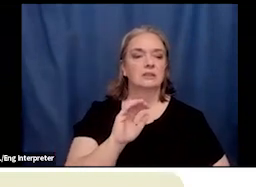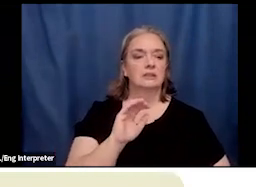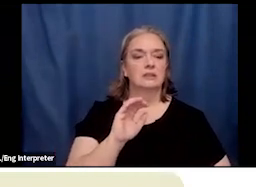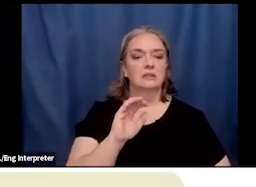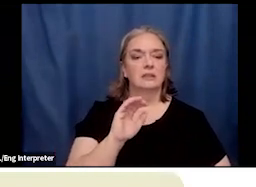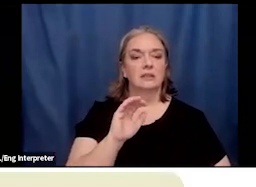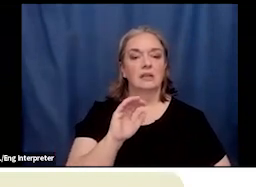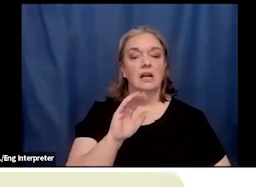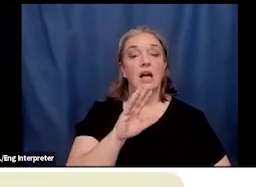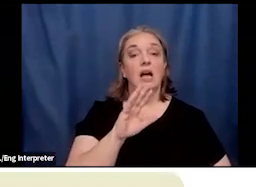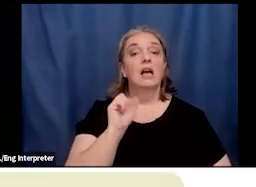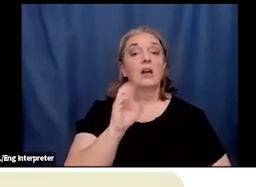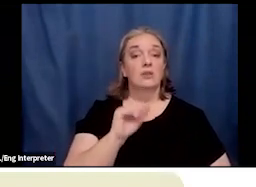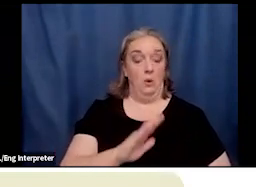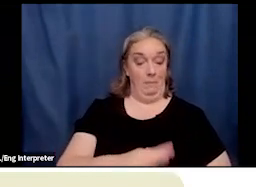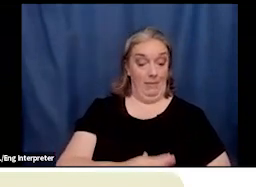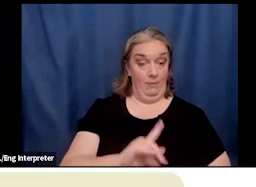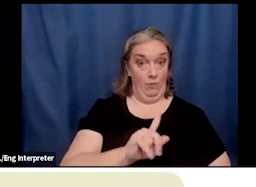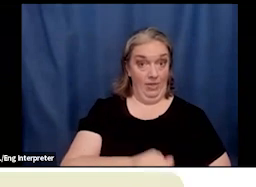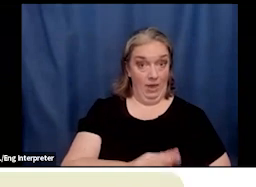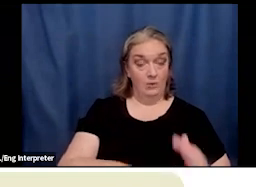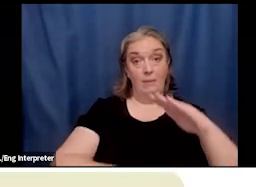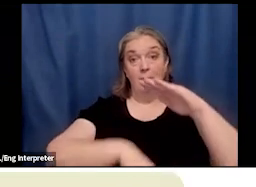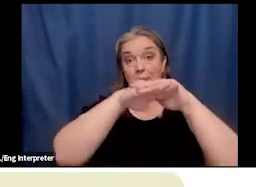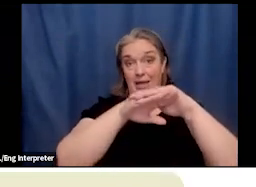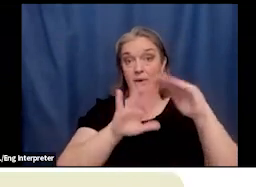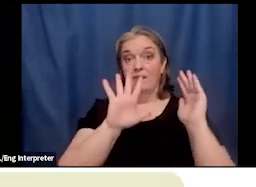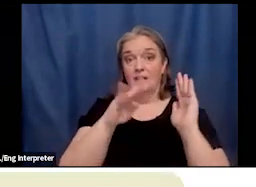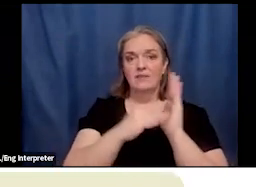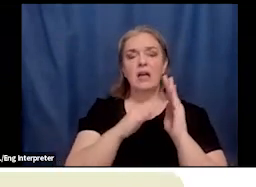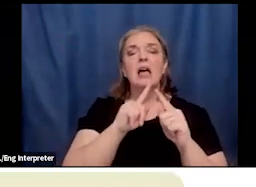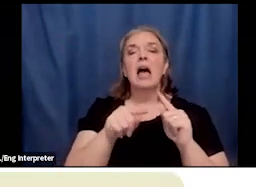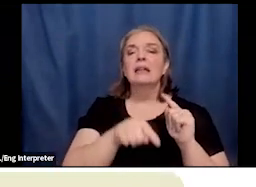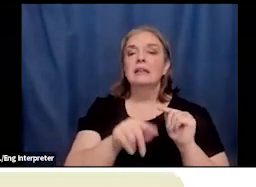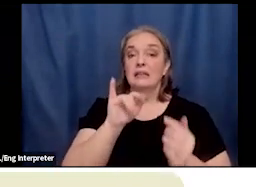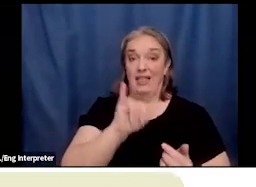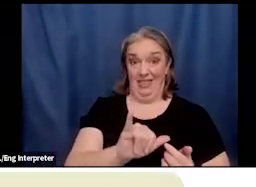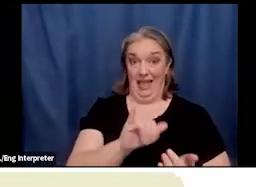exceed 50% of the project's total expenses. We do have